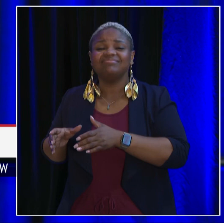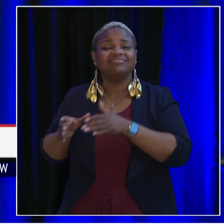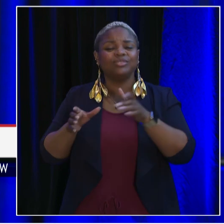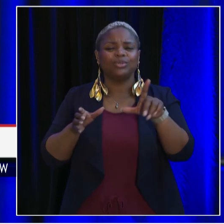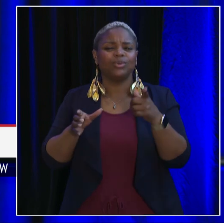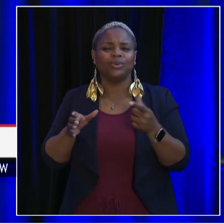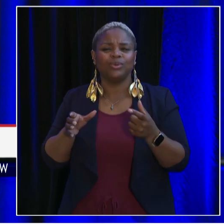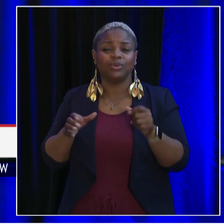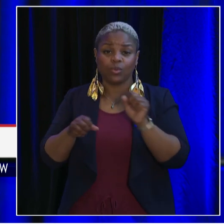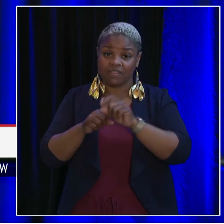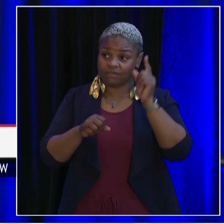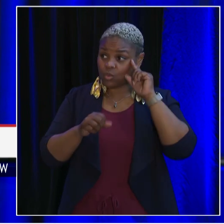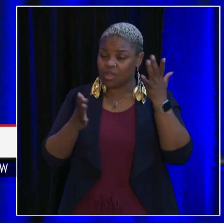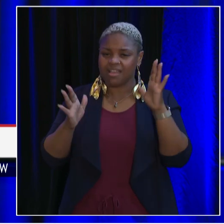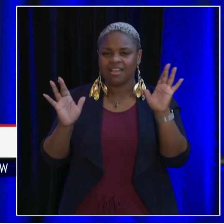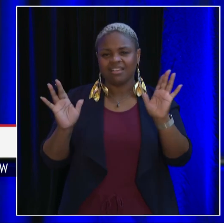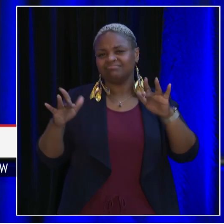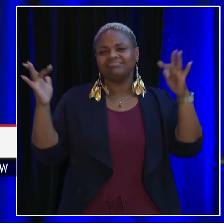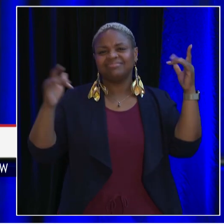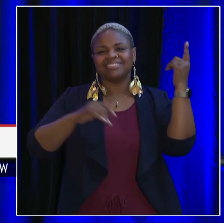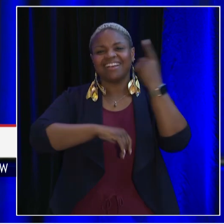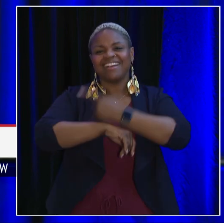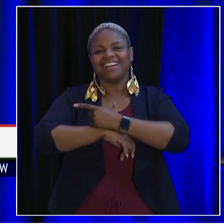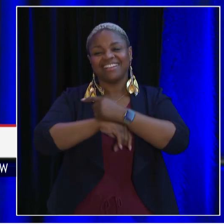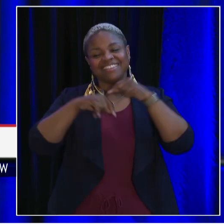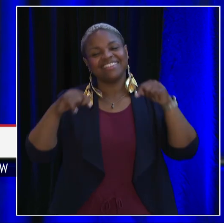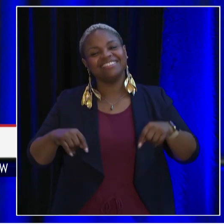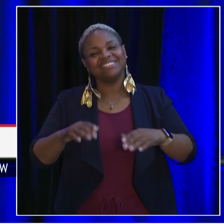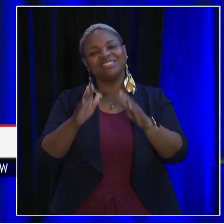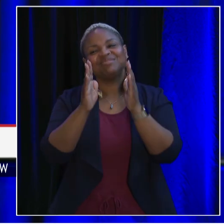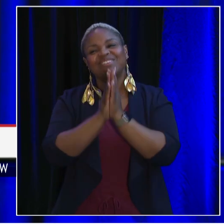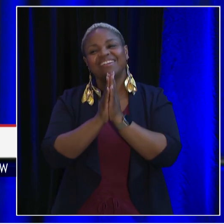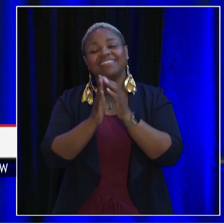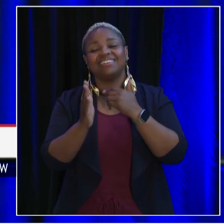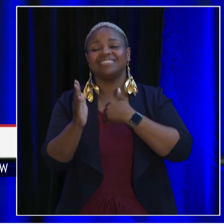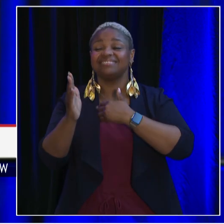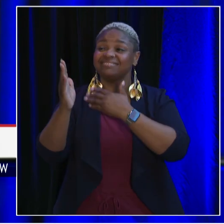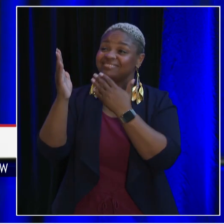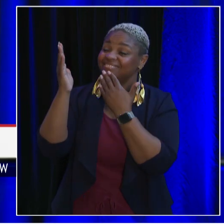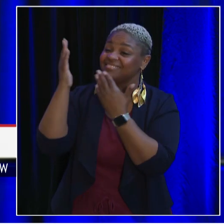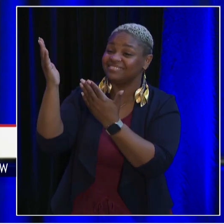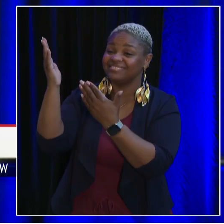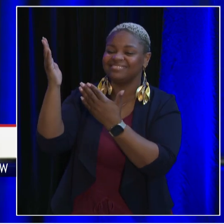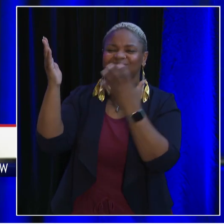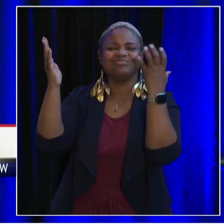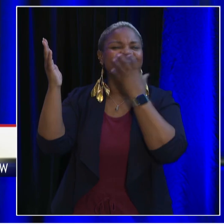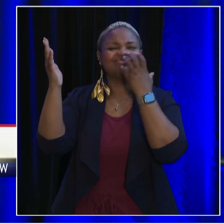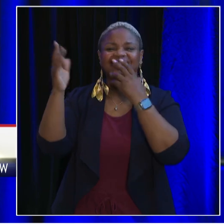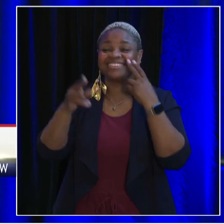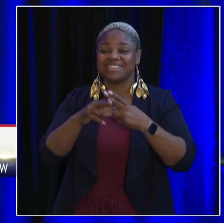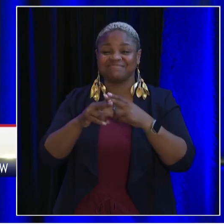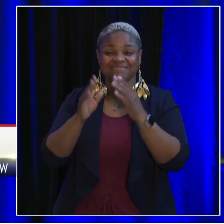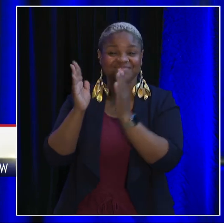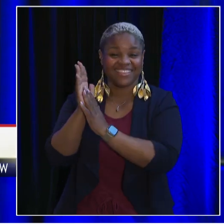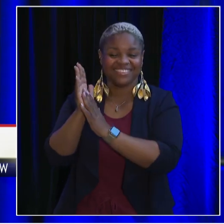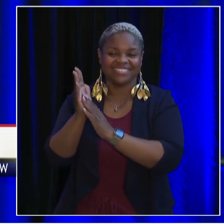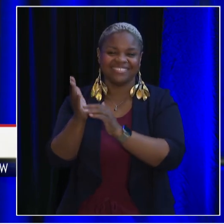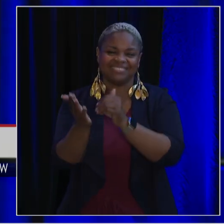brighter day. This we ask as we say thank you. In your wonderful name we pray.